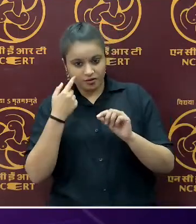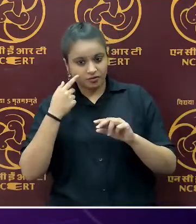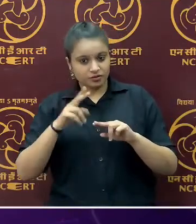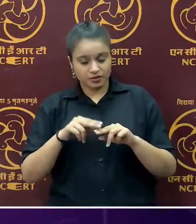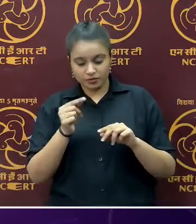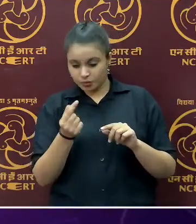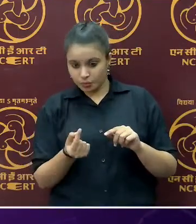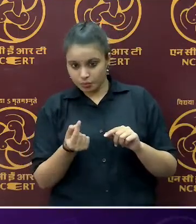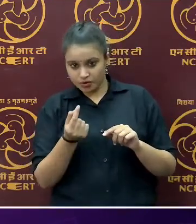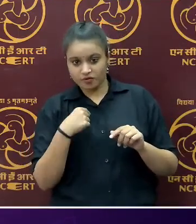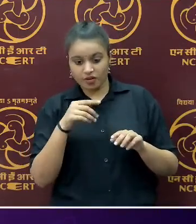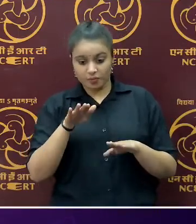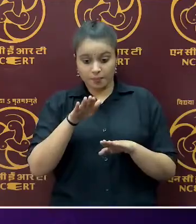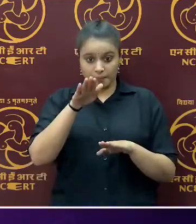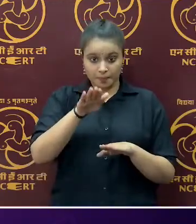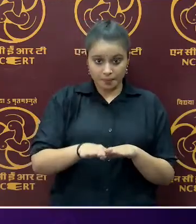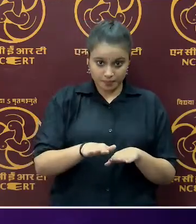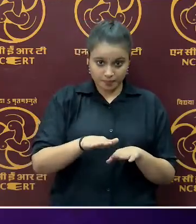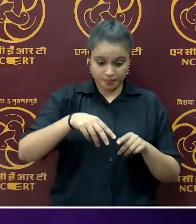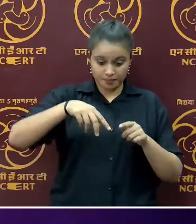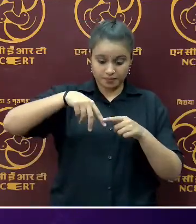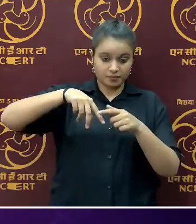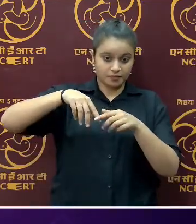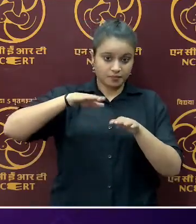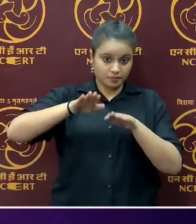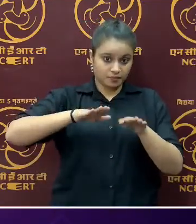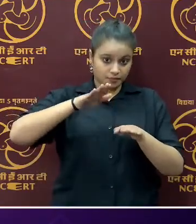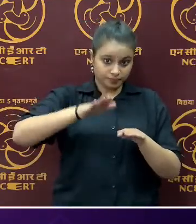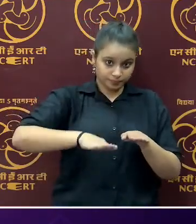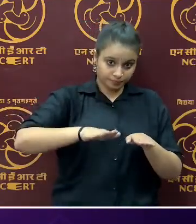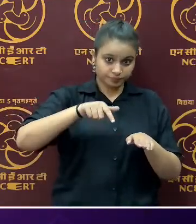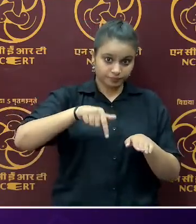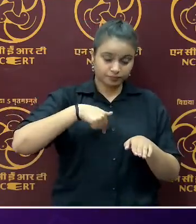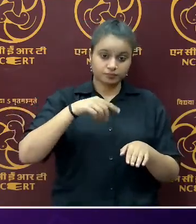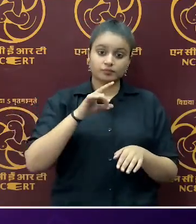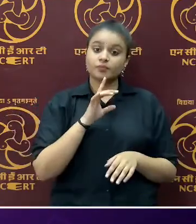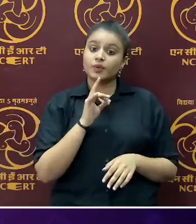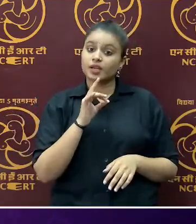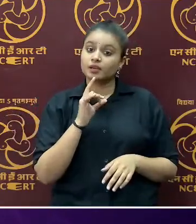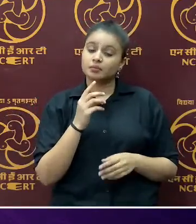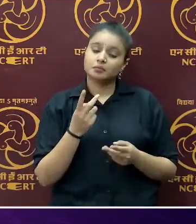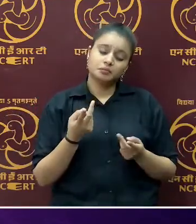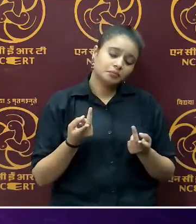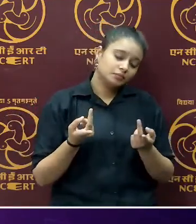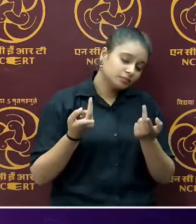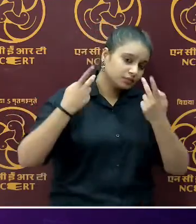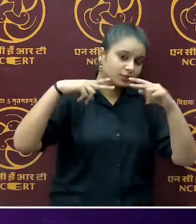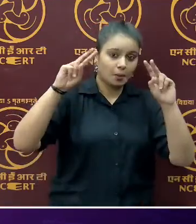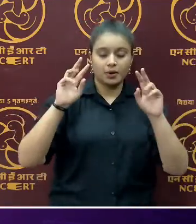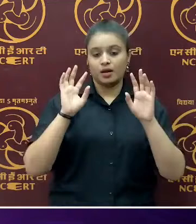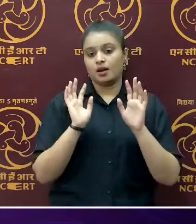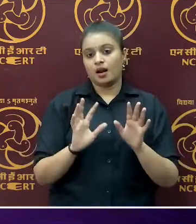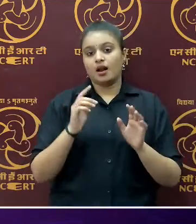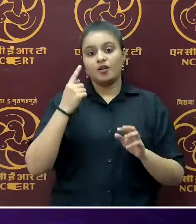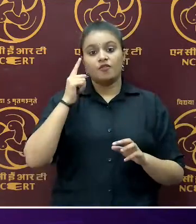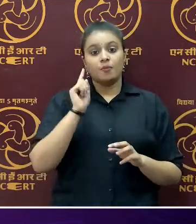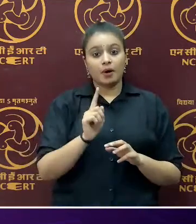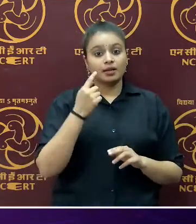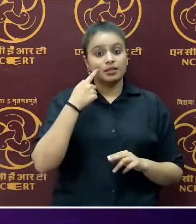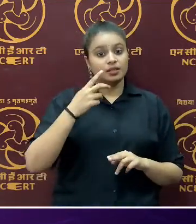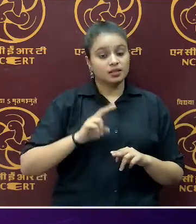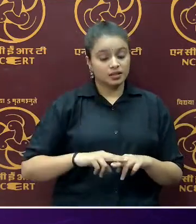keeping our feet over it, Yes. right, then the amount of pain that comes out, it's really terrible. Yes. But you